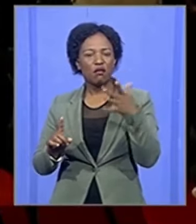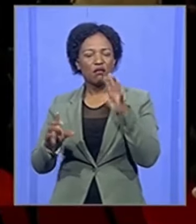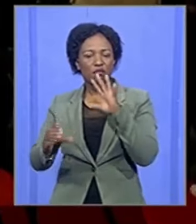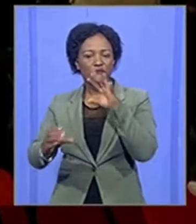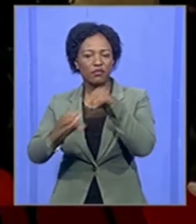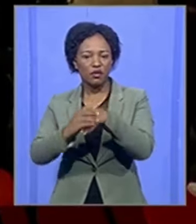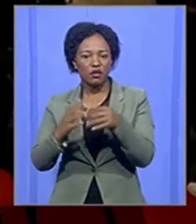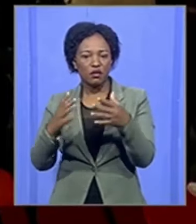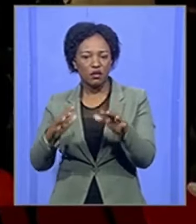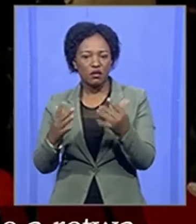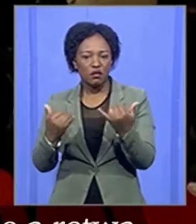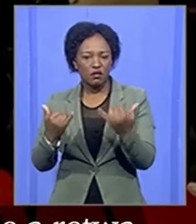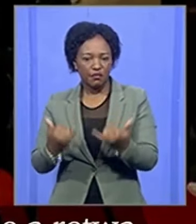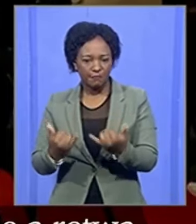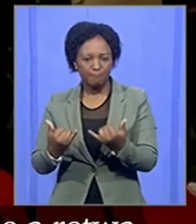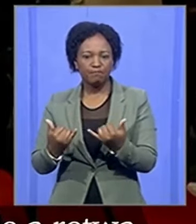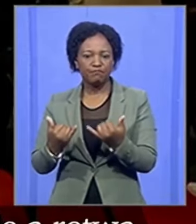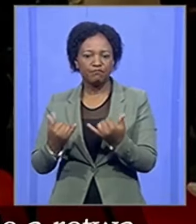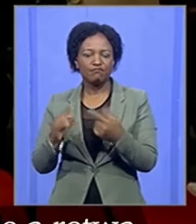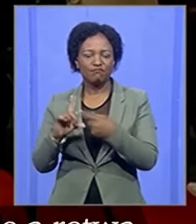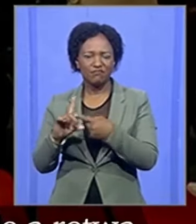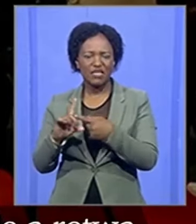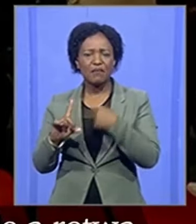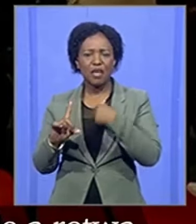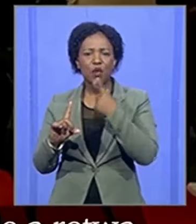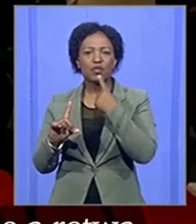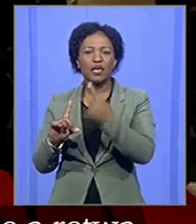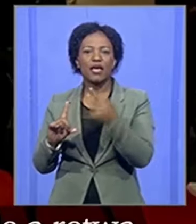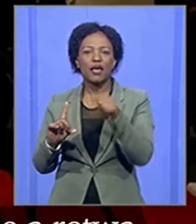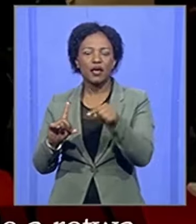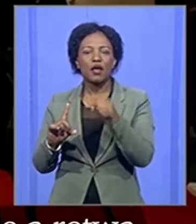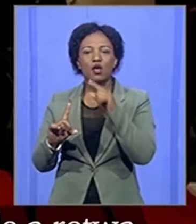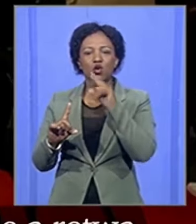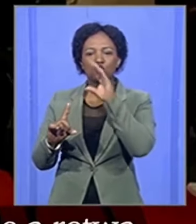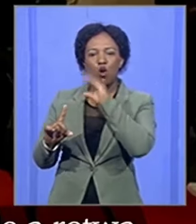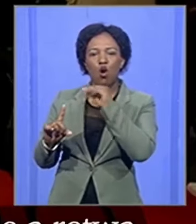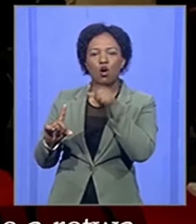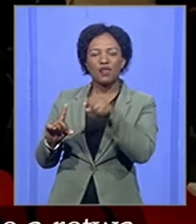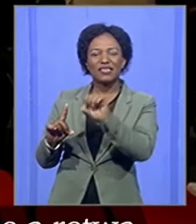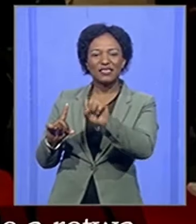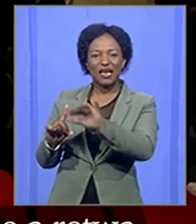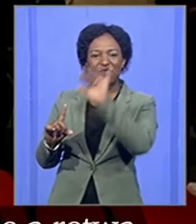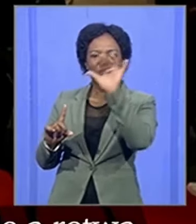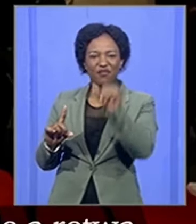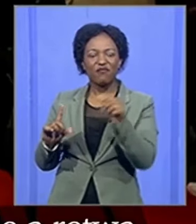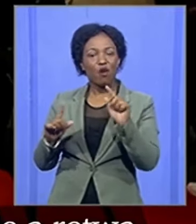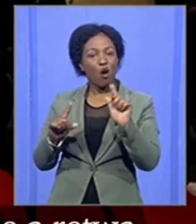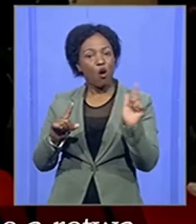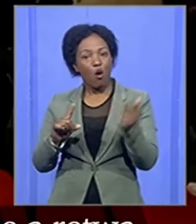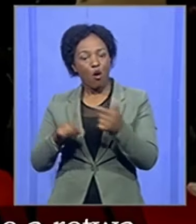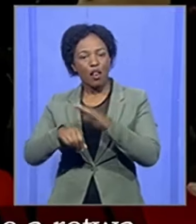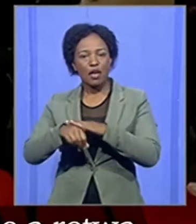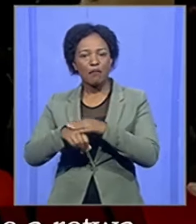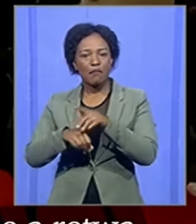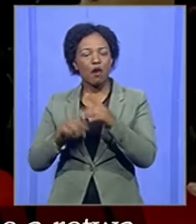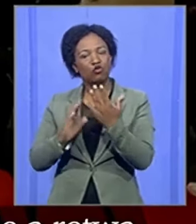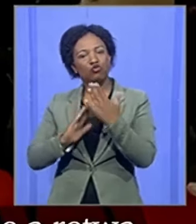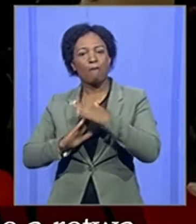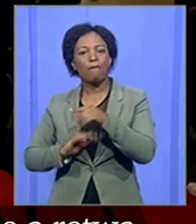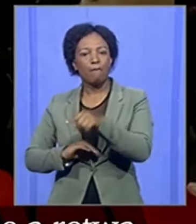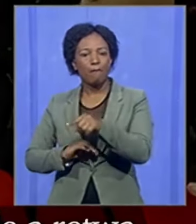because he is legendary. I would say if you talk about South Africa's greatest fighters of all time, he's got to be in the top